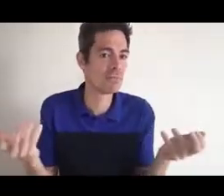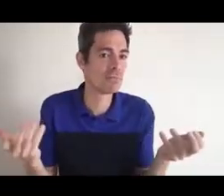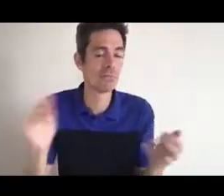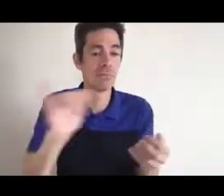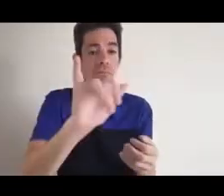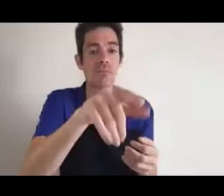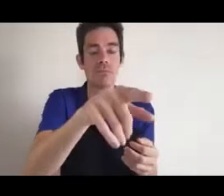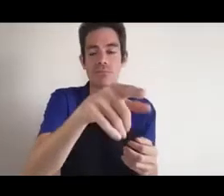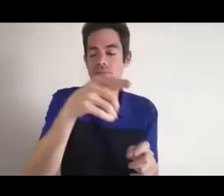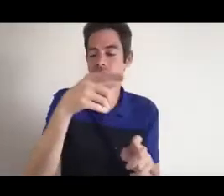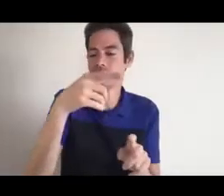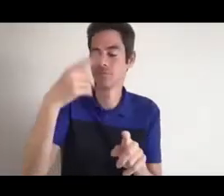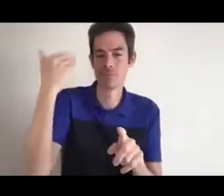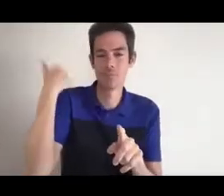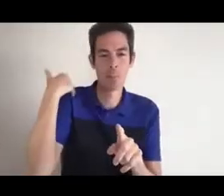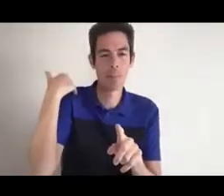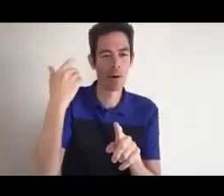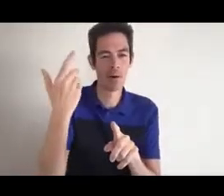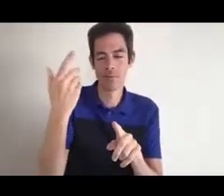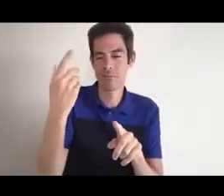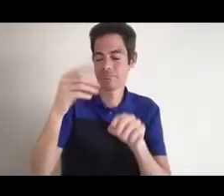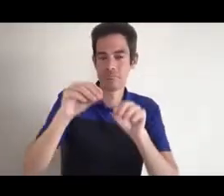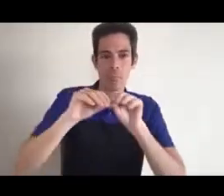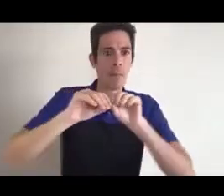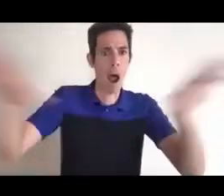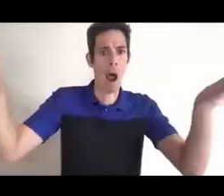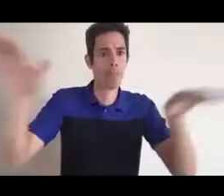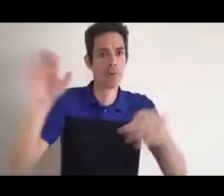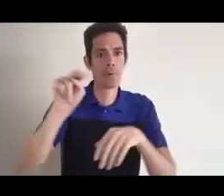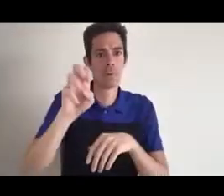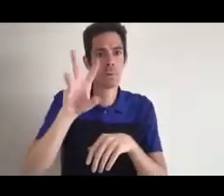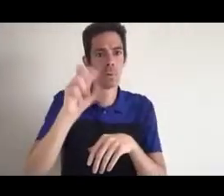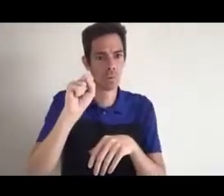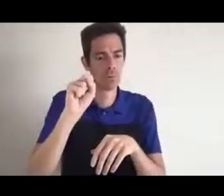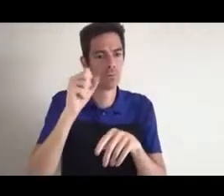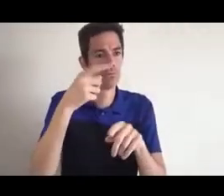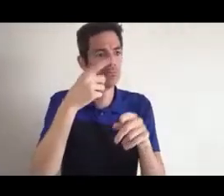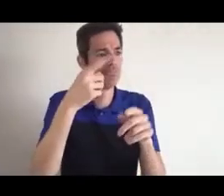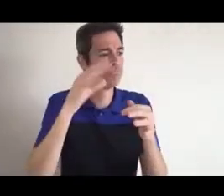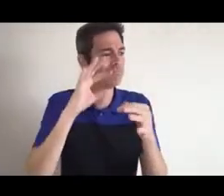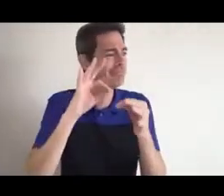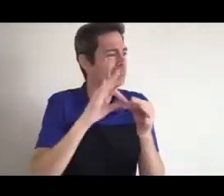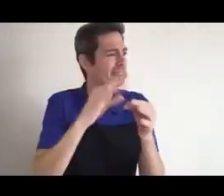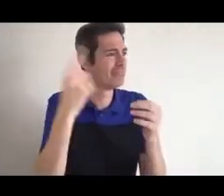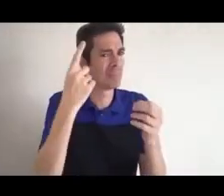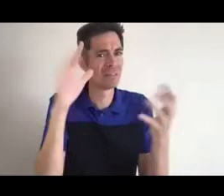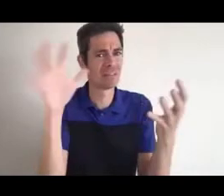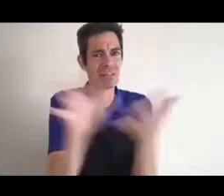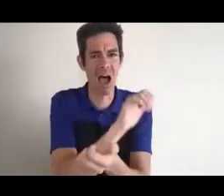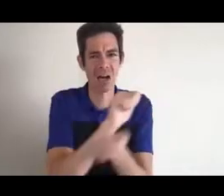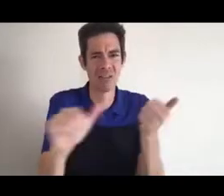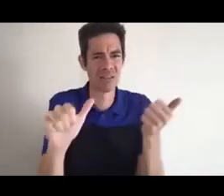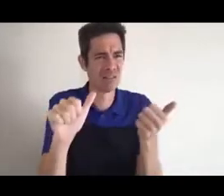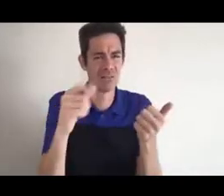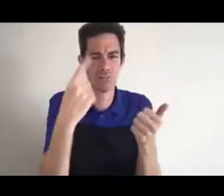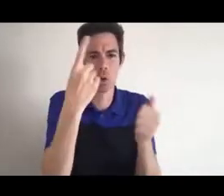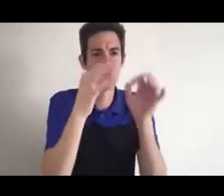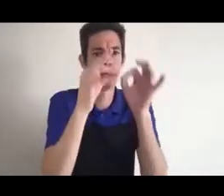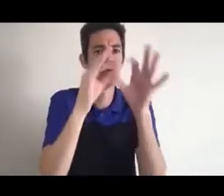signers, they're doing that too, and there's meaning behind that. So there was a thing that went out on the